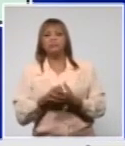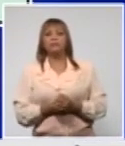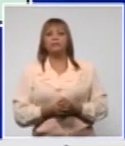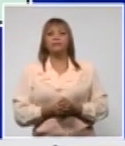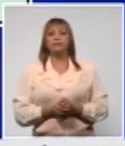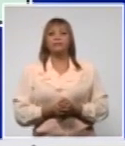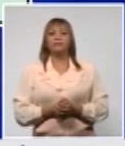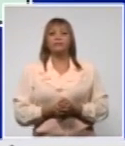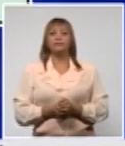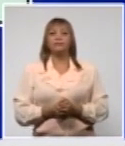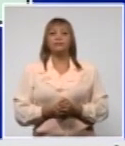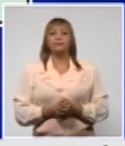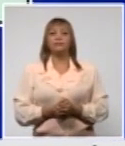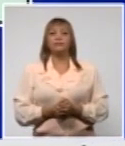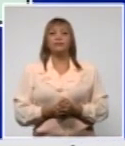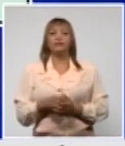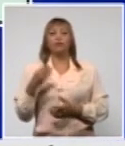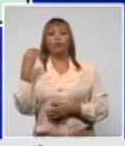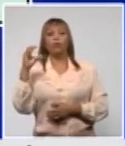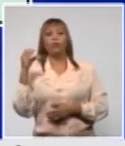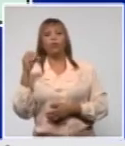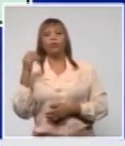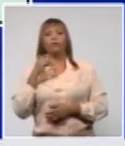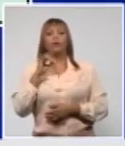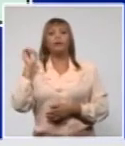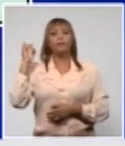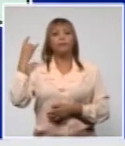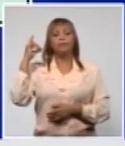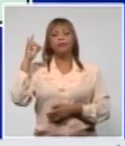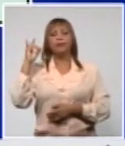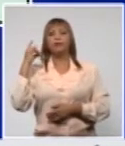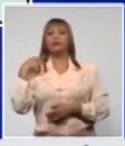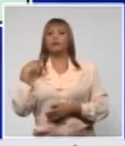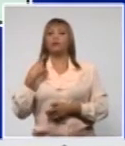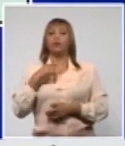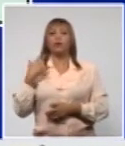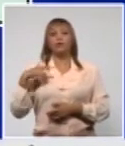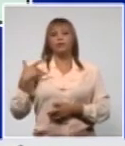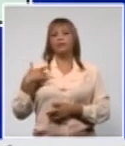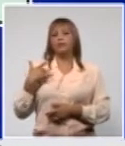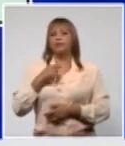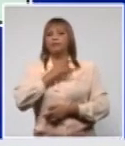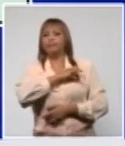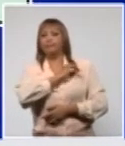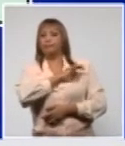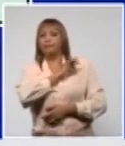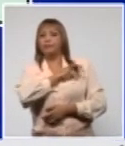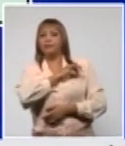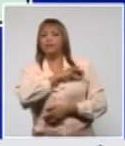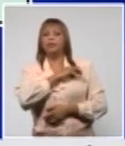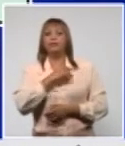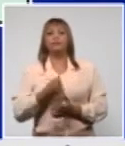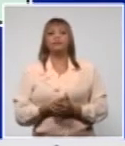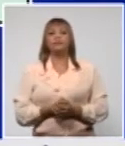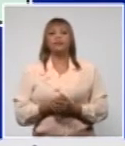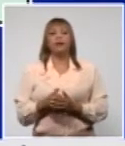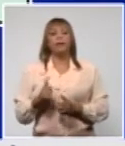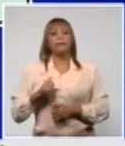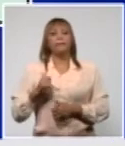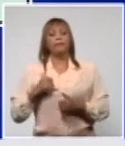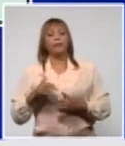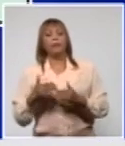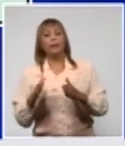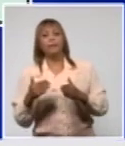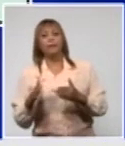Guatemala, Costa Rica, and Honduras. As you can notice, Honduras is now placed in the 15th position.